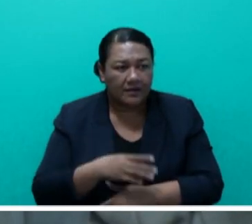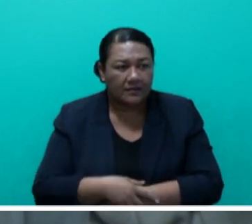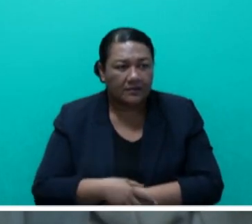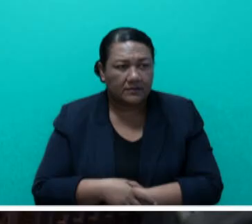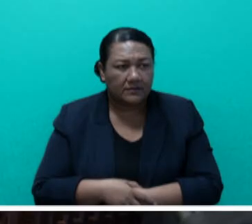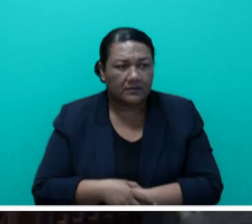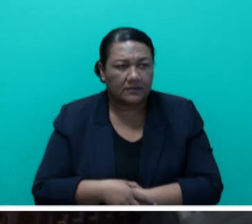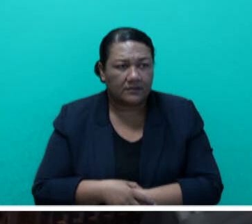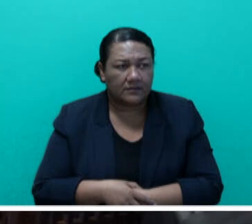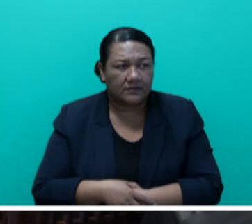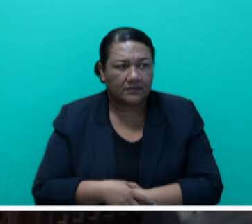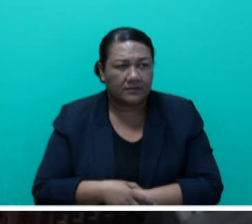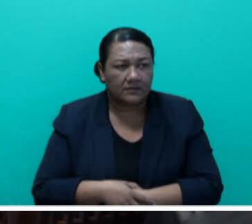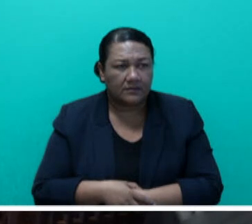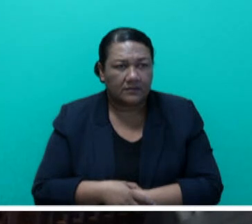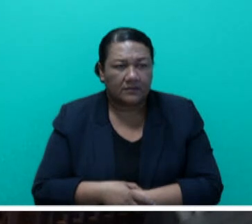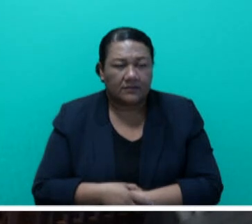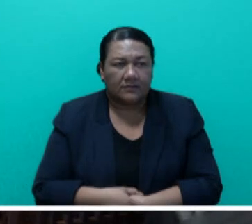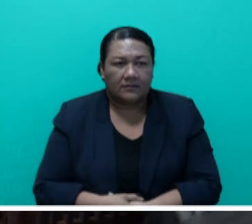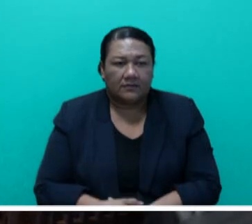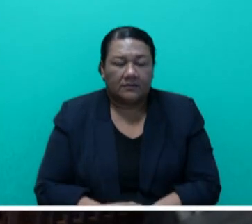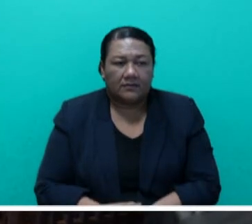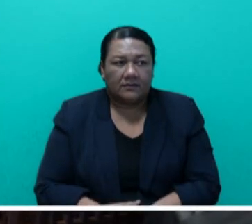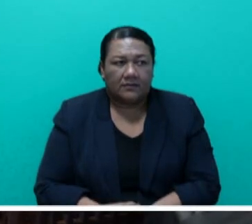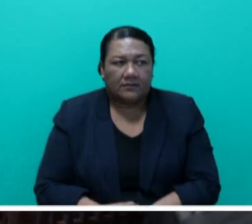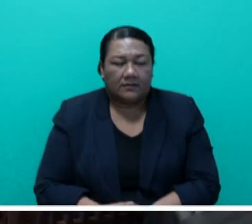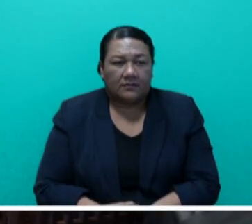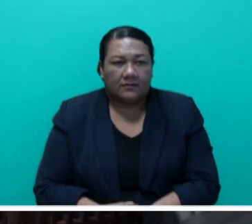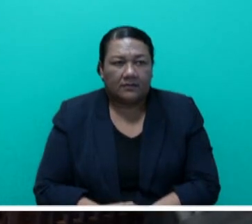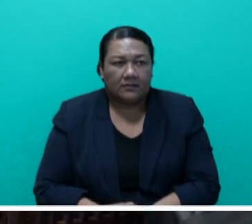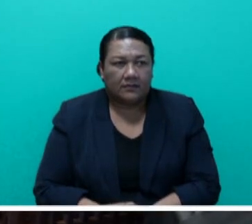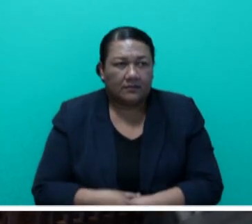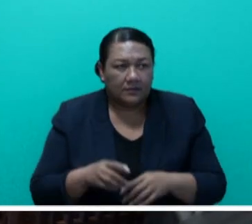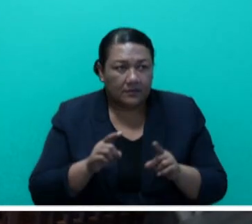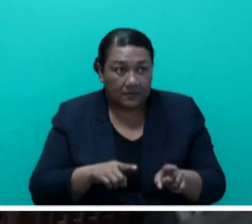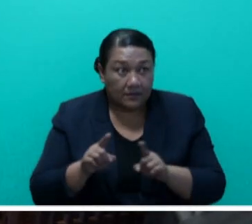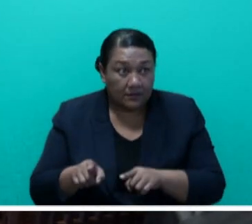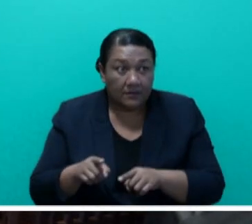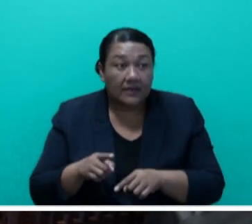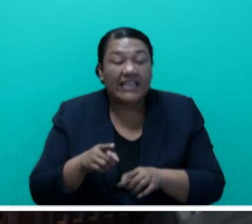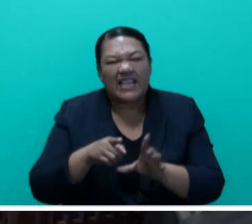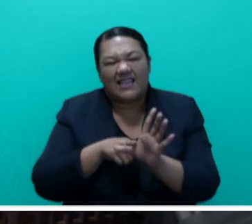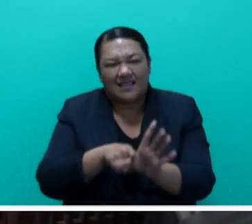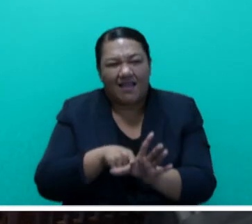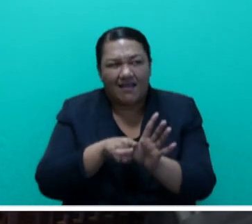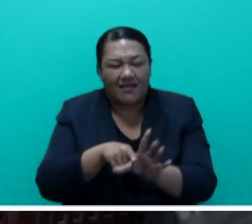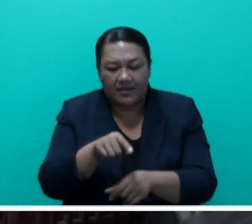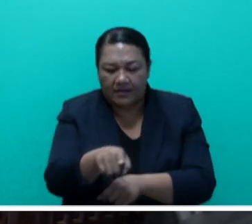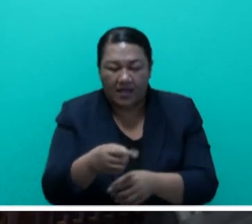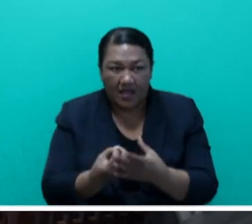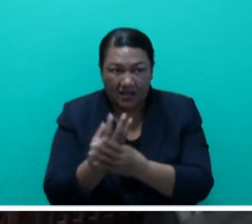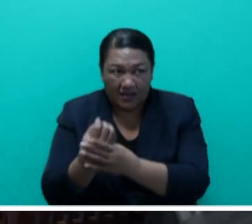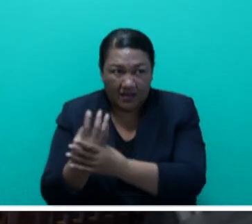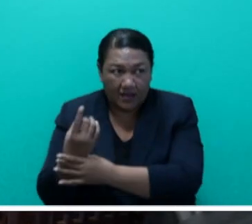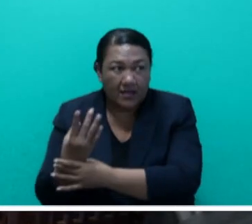Yeah. 5 year old. Yeah. According to the Honourable Minister, it's still young. So they